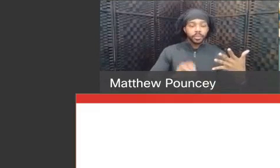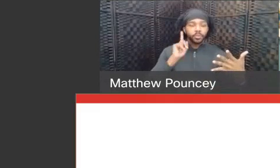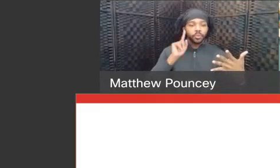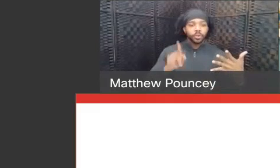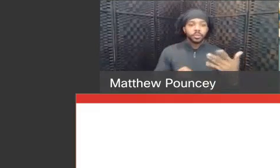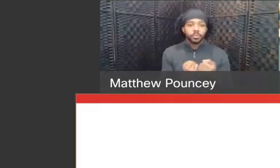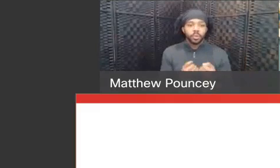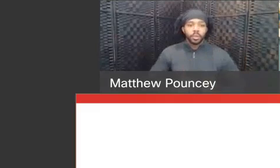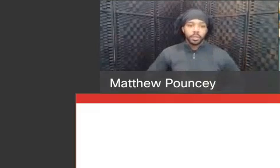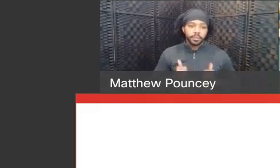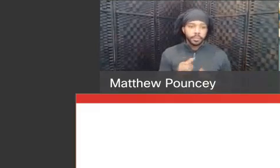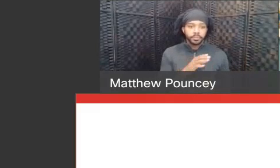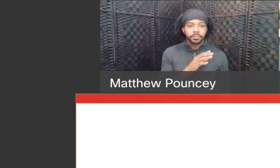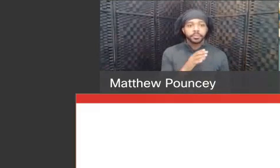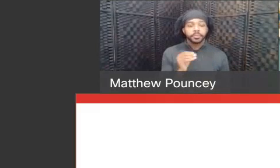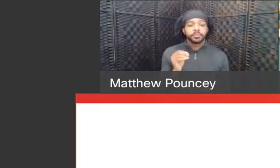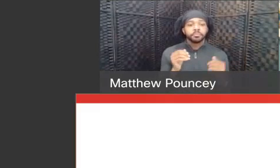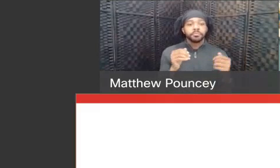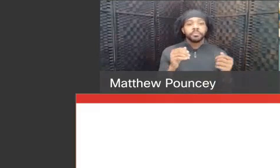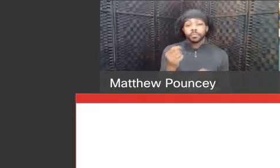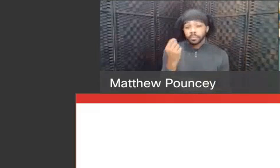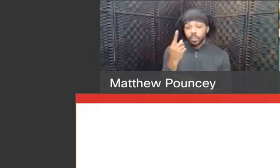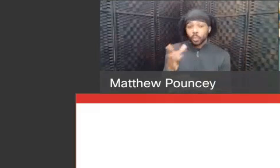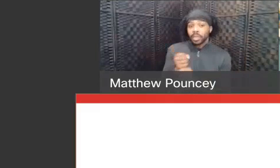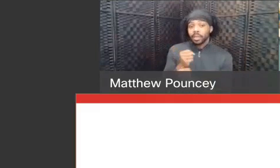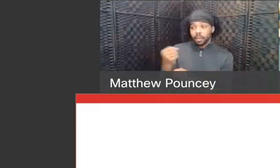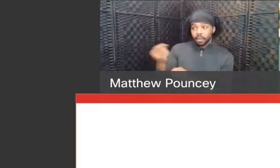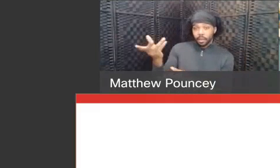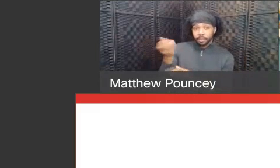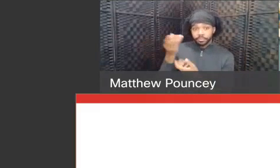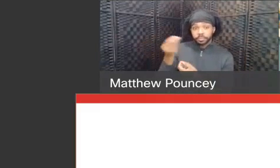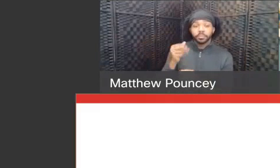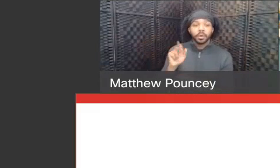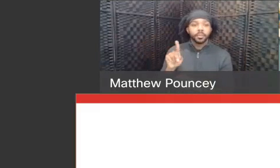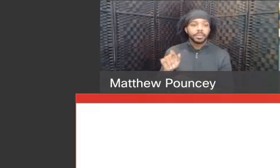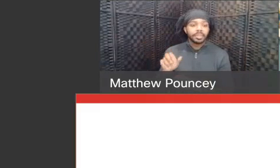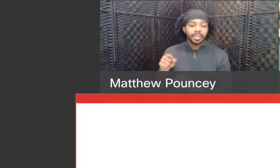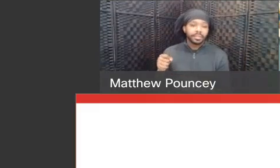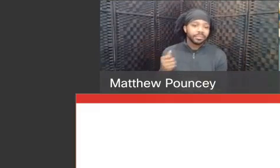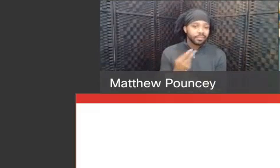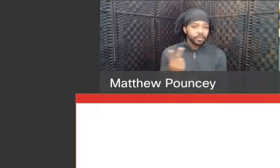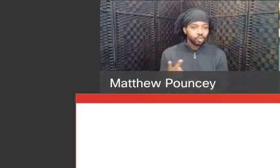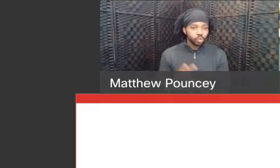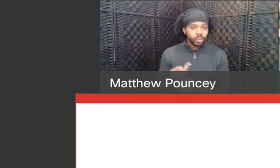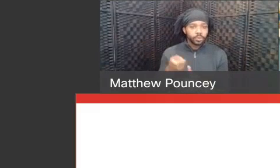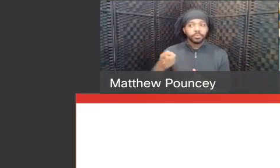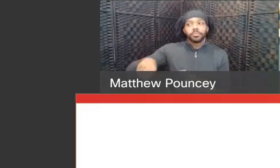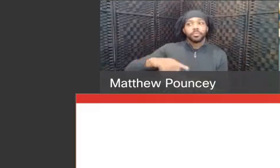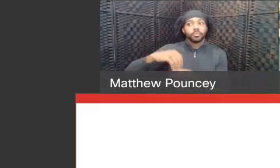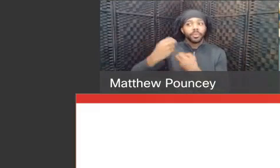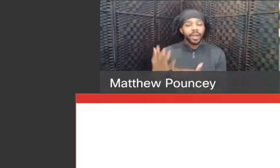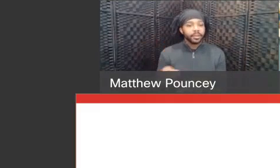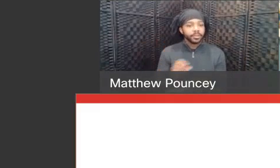living. We get updates every 2 weeks from provider staff. So as I reported last week,